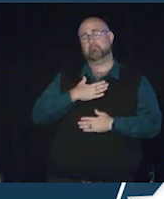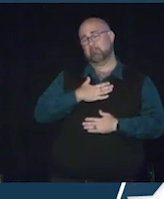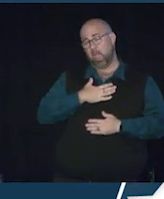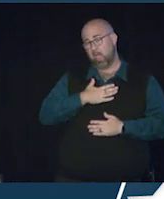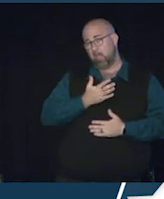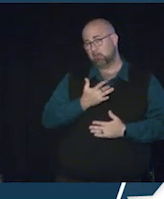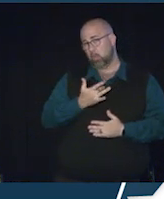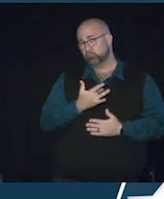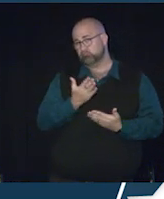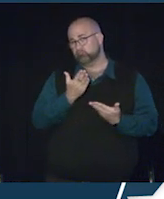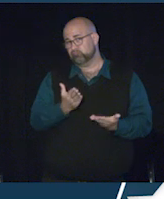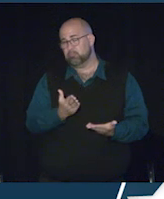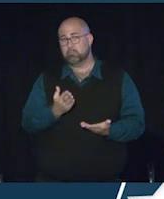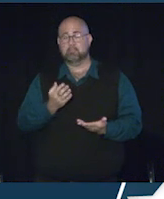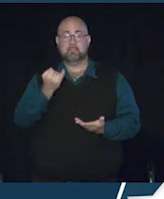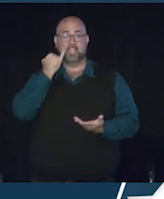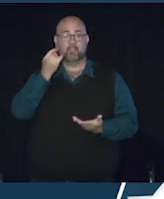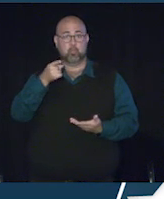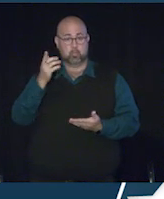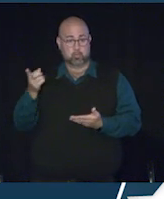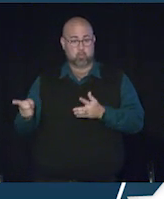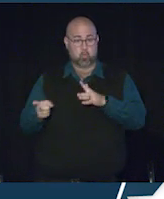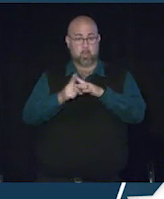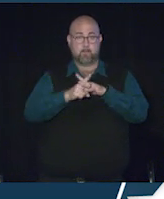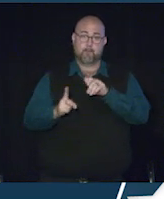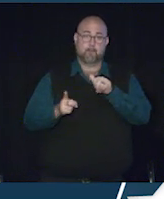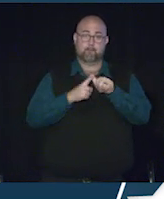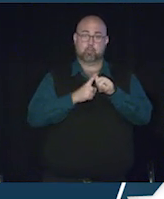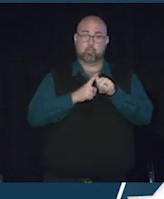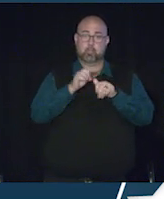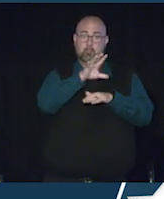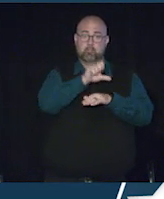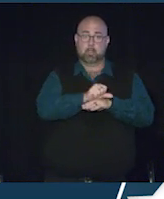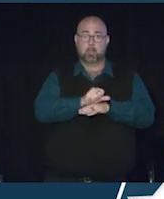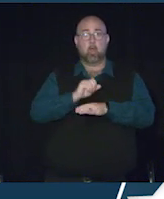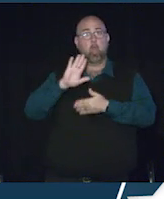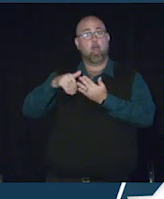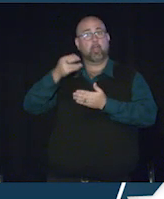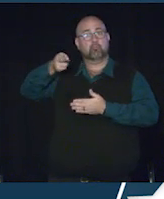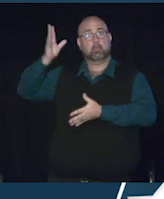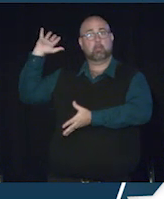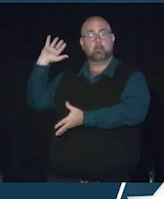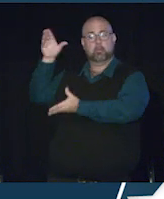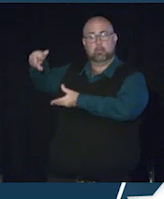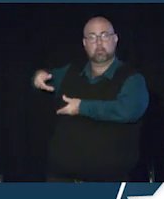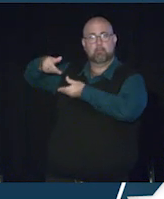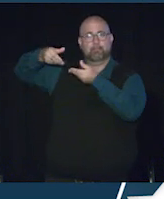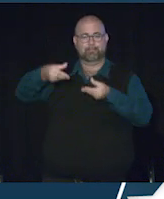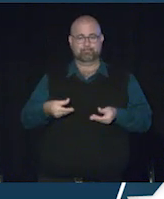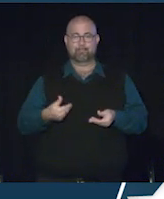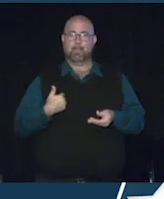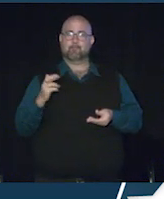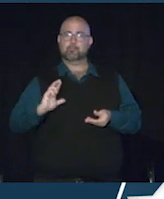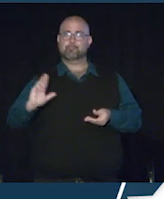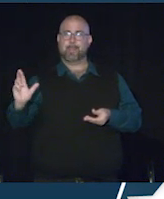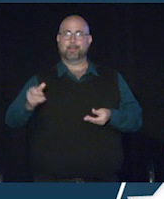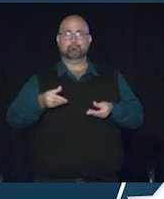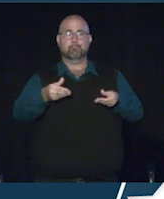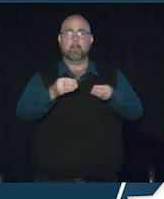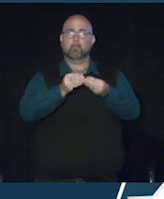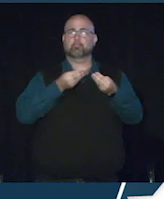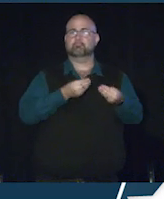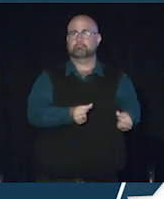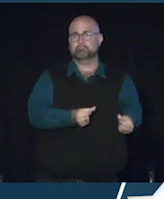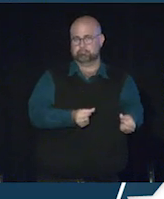very helpful when they come in for their initial appointment to bring any records they may have about their disability. That's going to help the process to